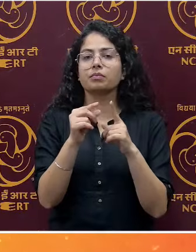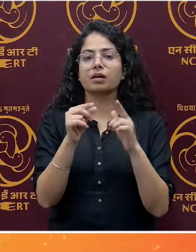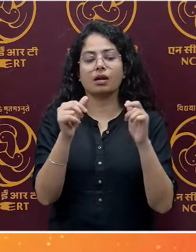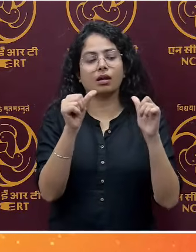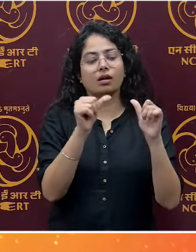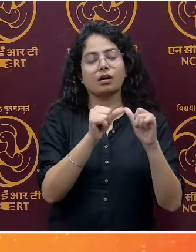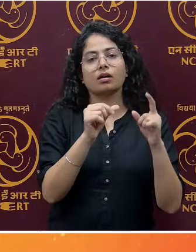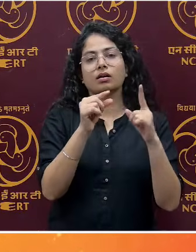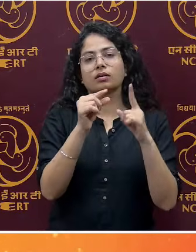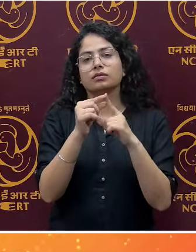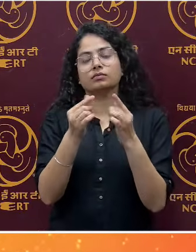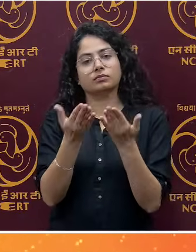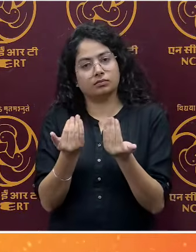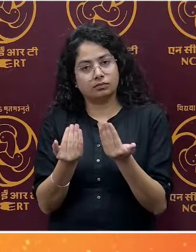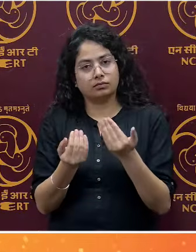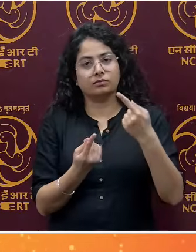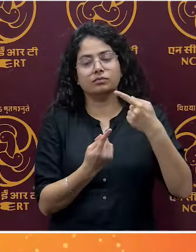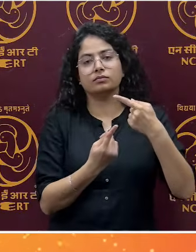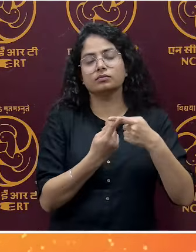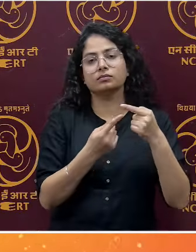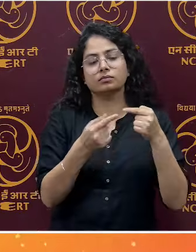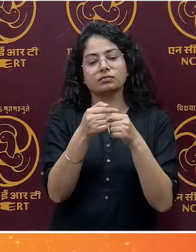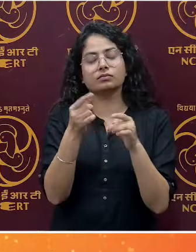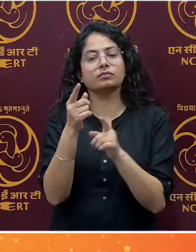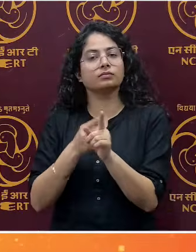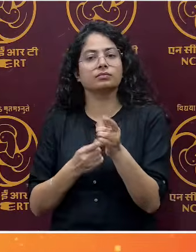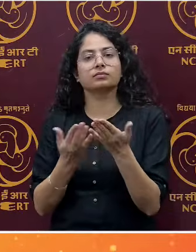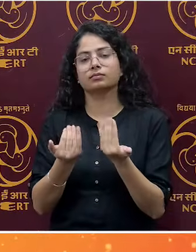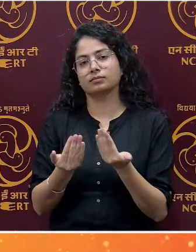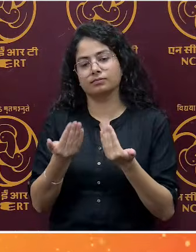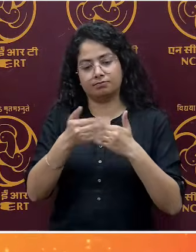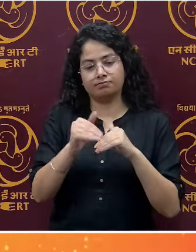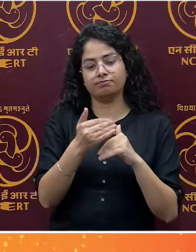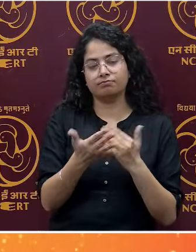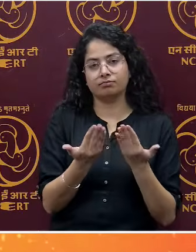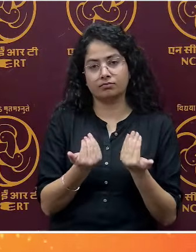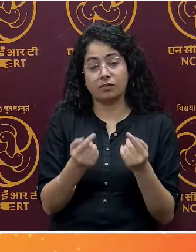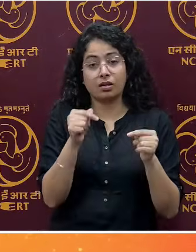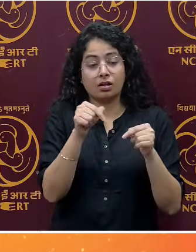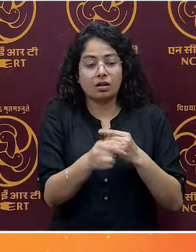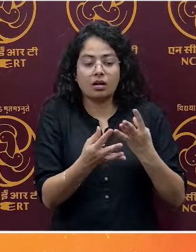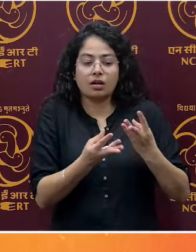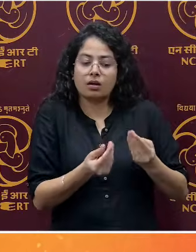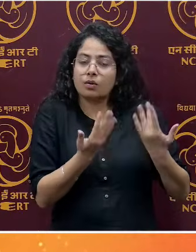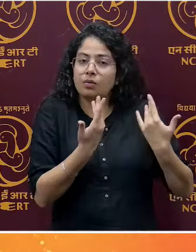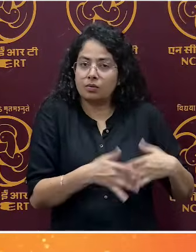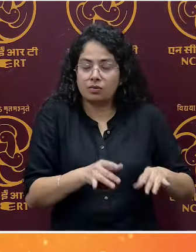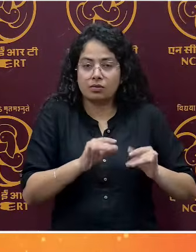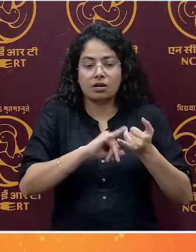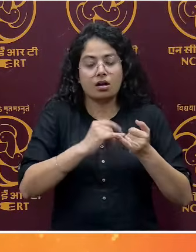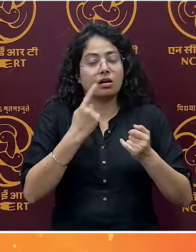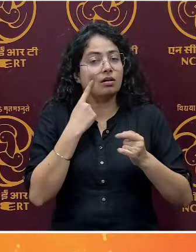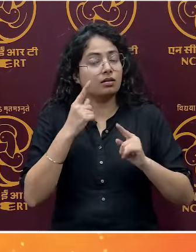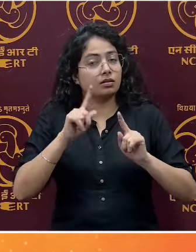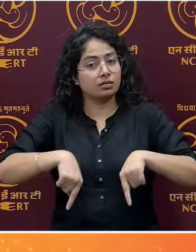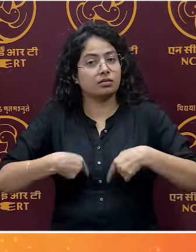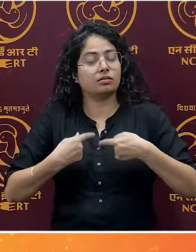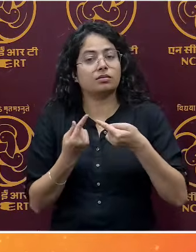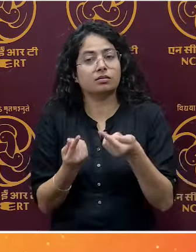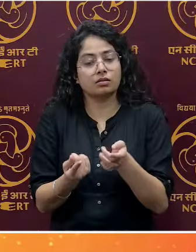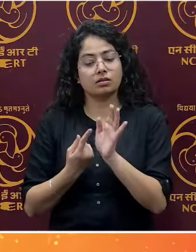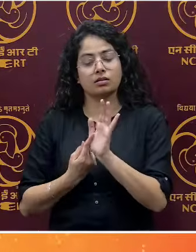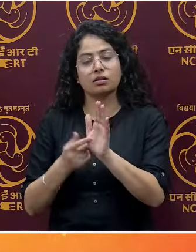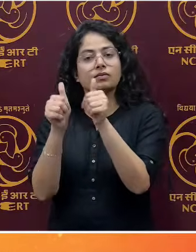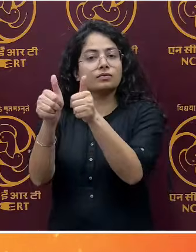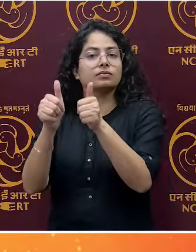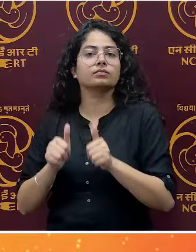amount, T instead of Y, and so on. And after calculating the simple interest, we just have to display the